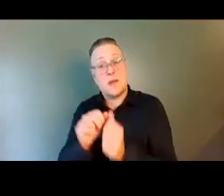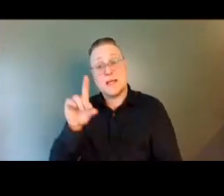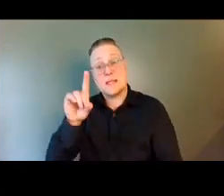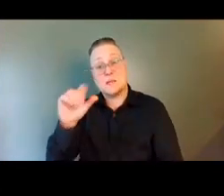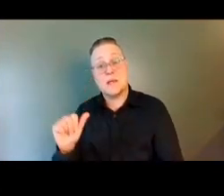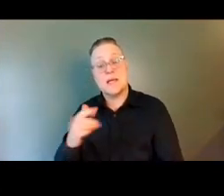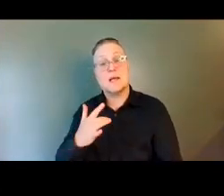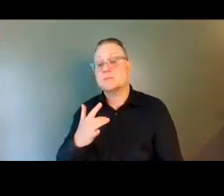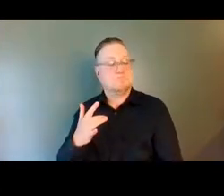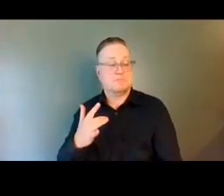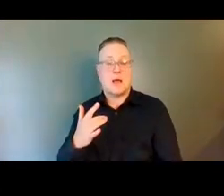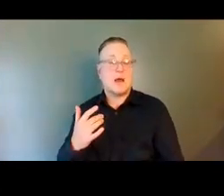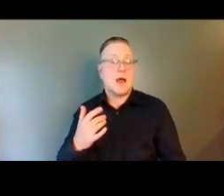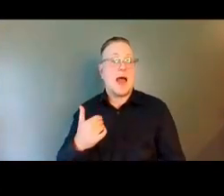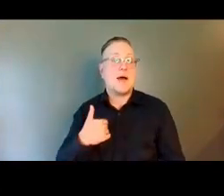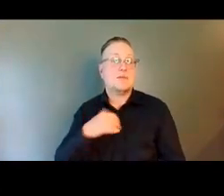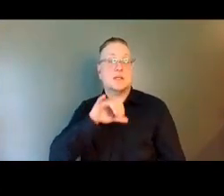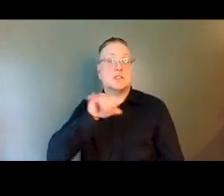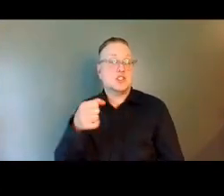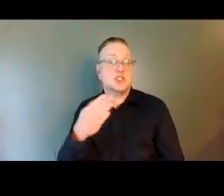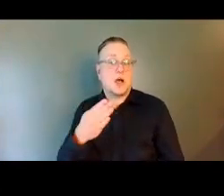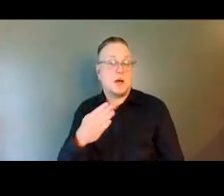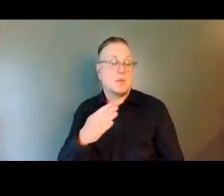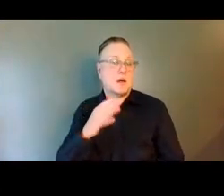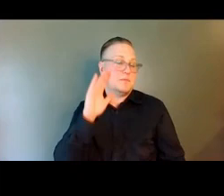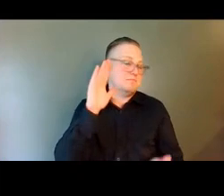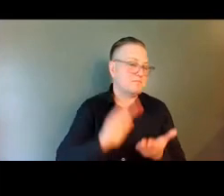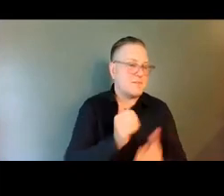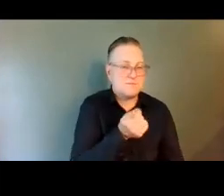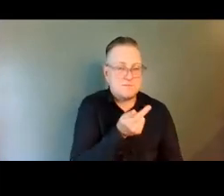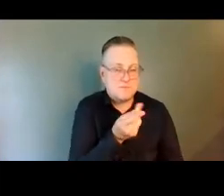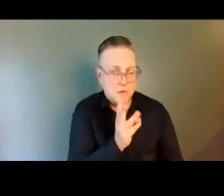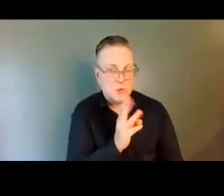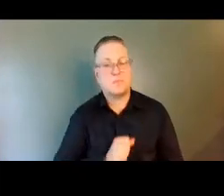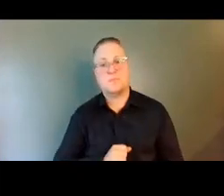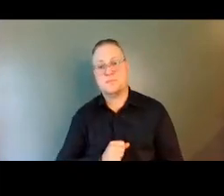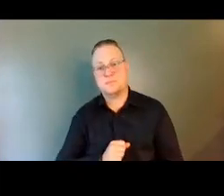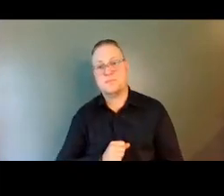sector. And segregated employment remains permitted in Minnesota.